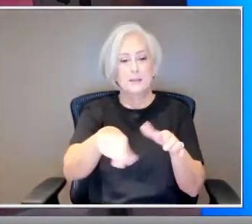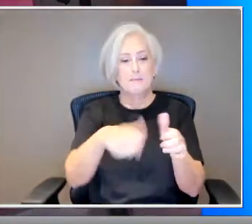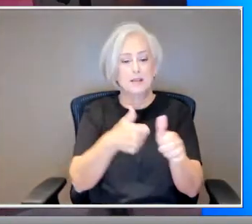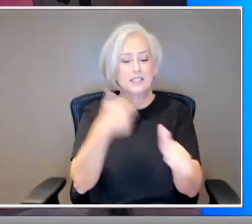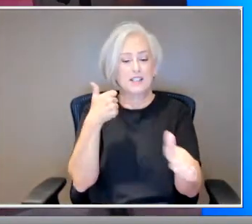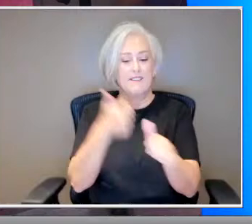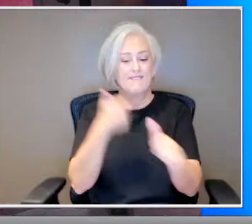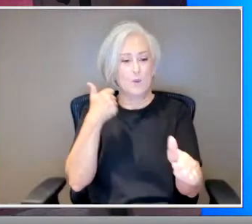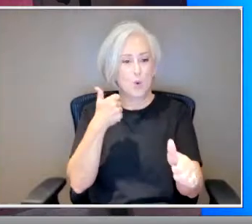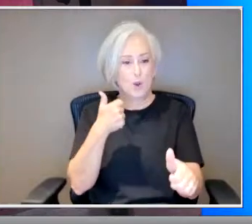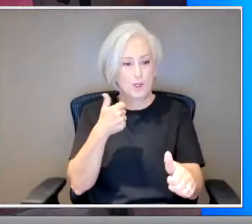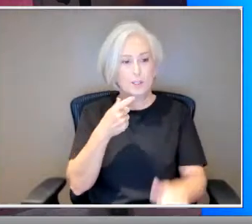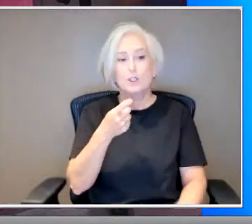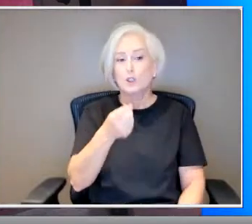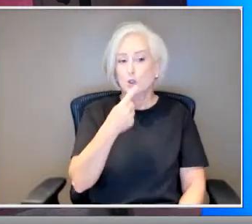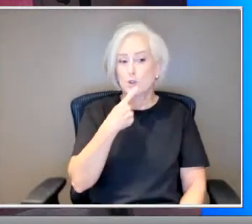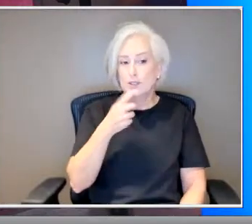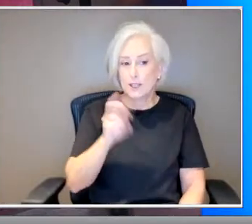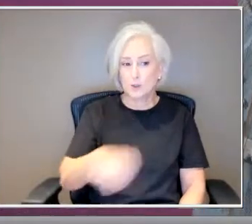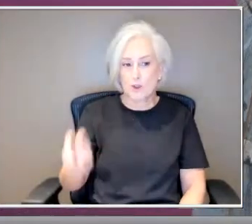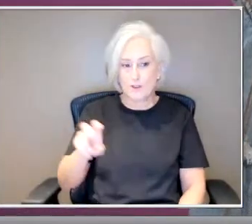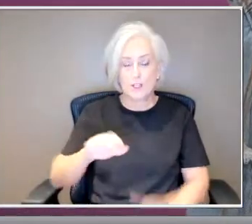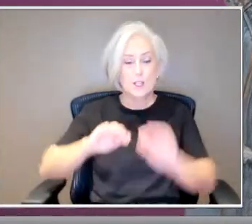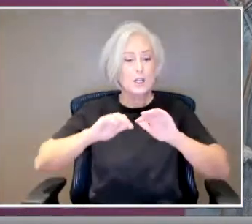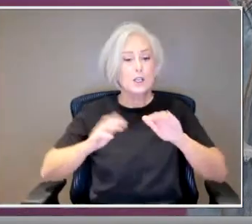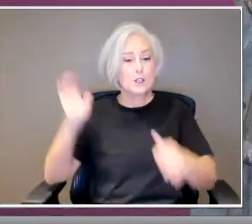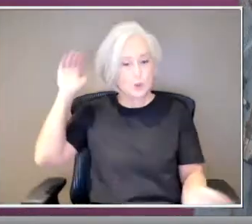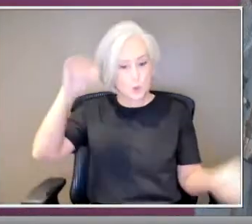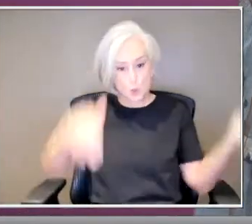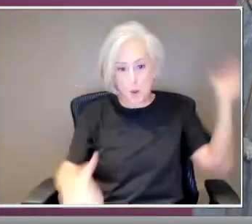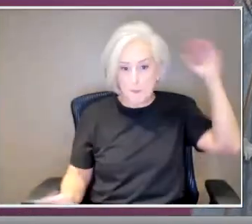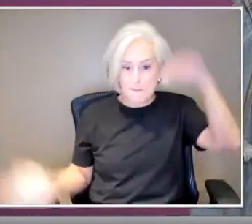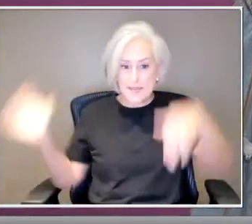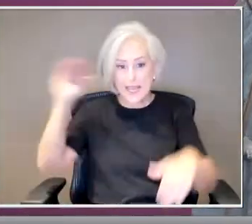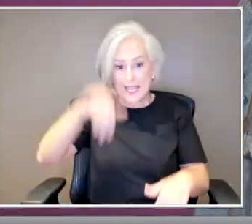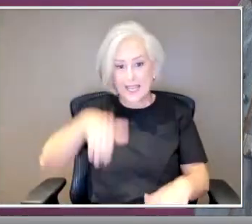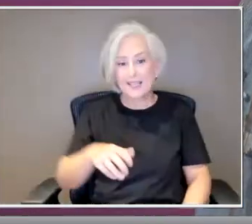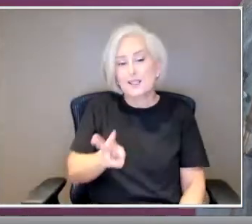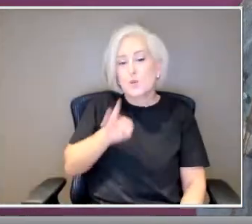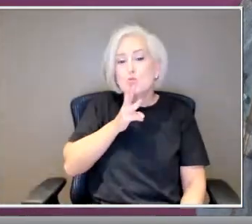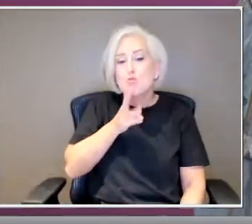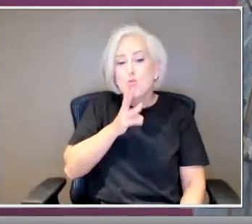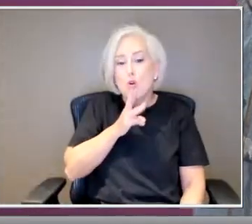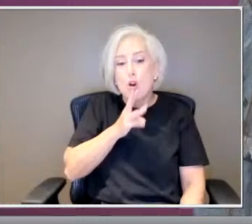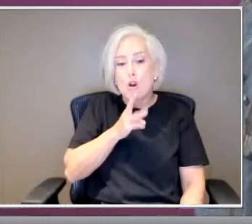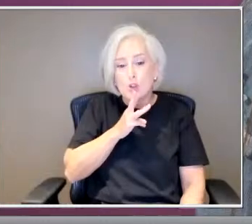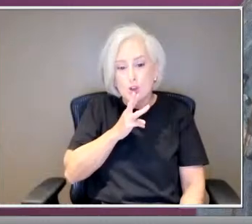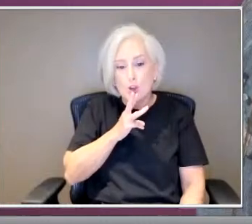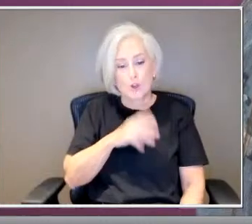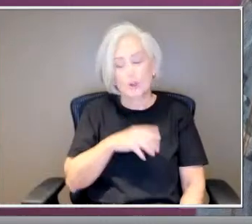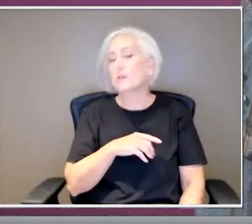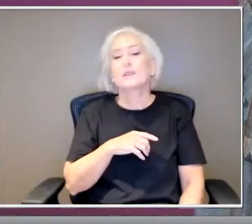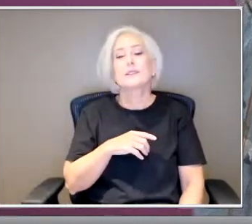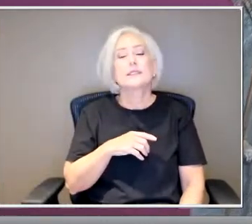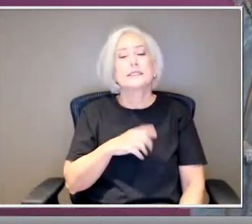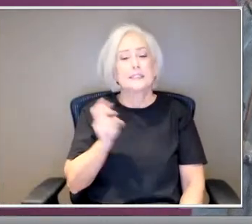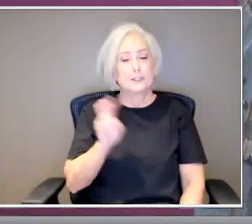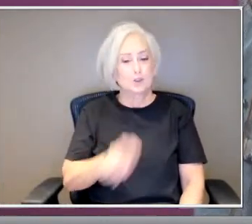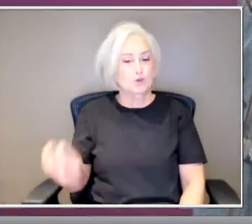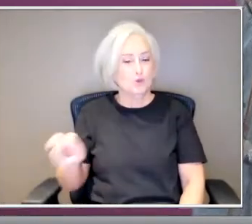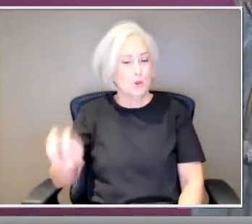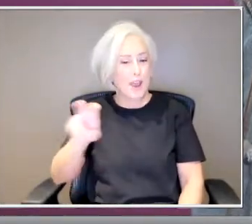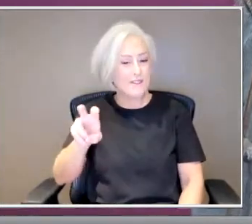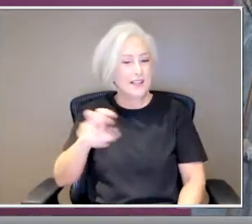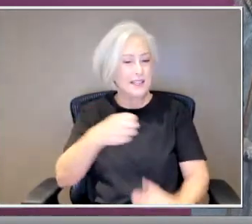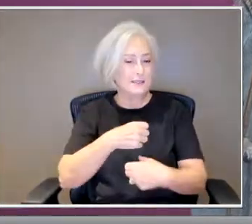travel. Swimming, water. I avoid any type of water. Okay. For sure. Traveling, just to be safe, because